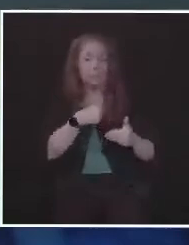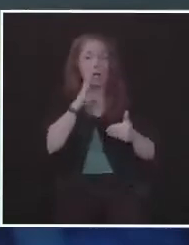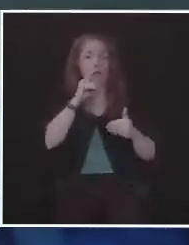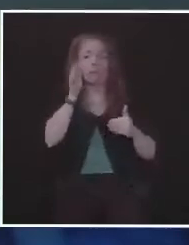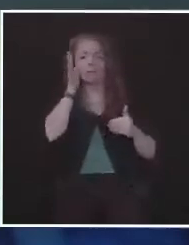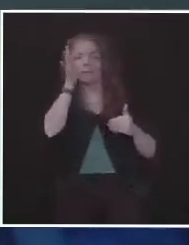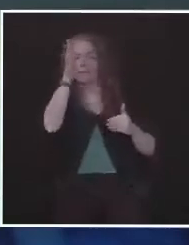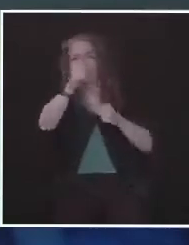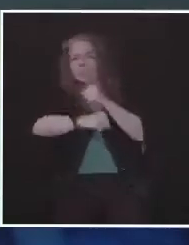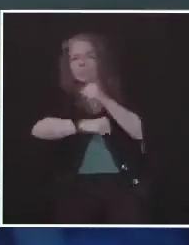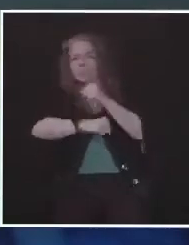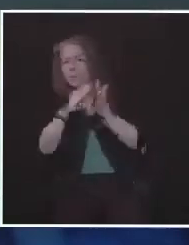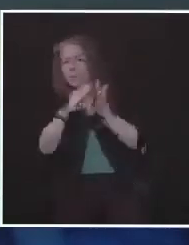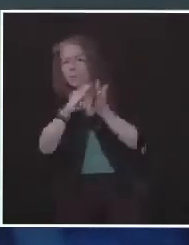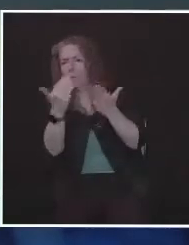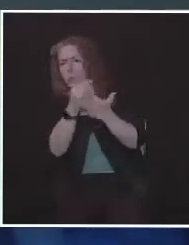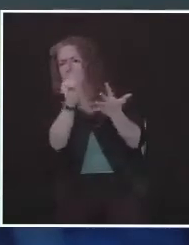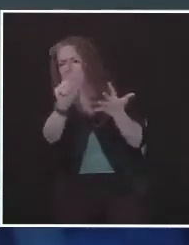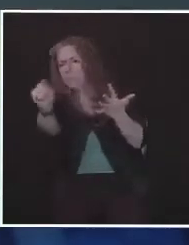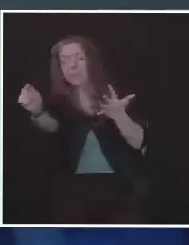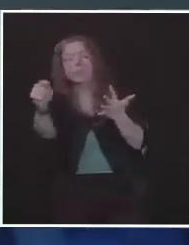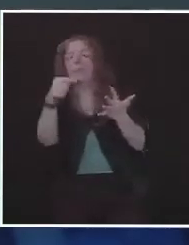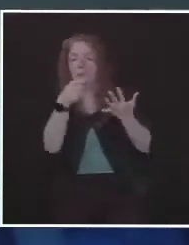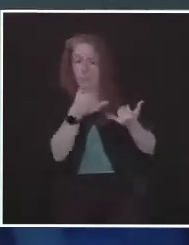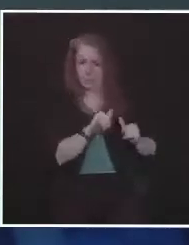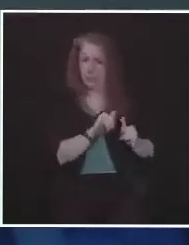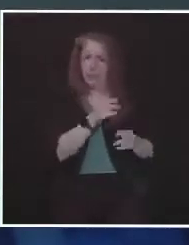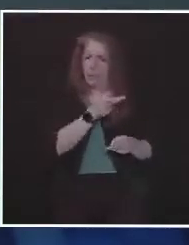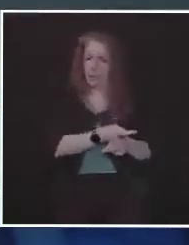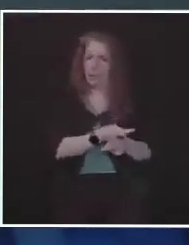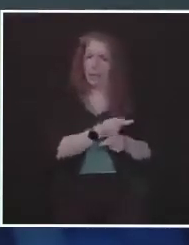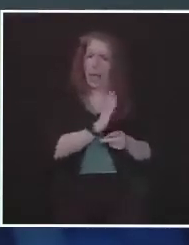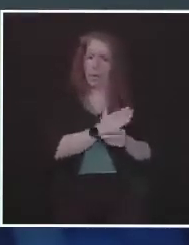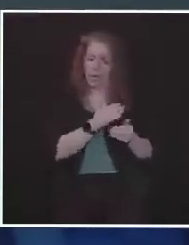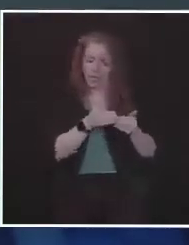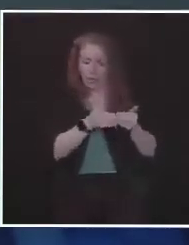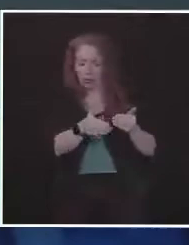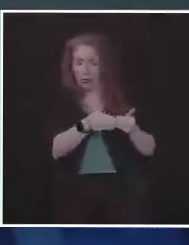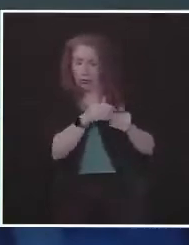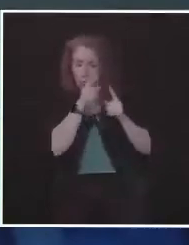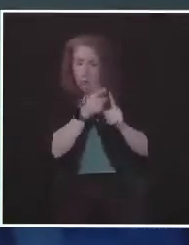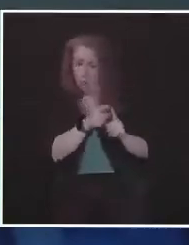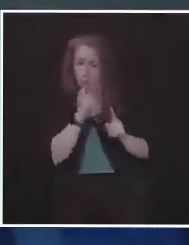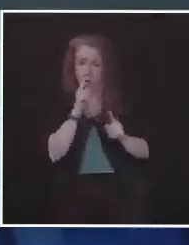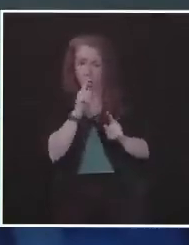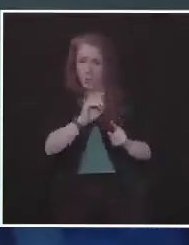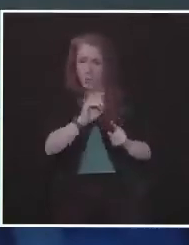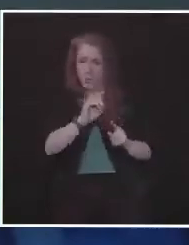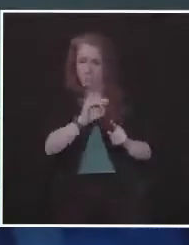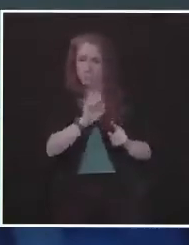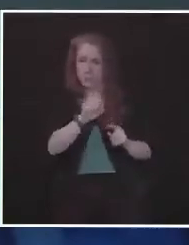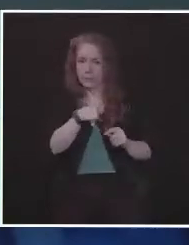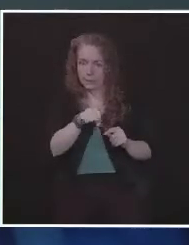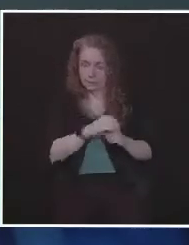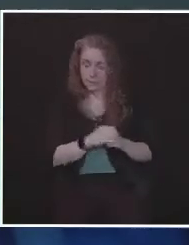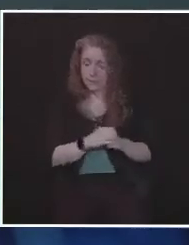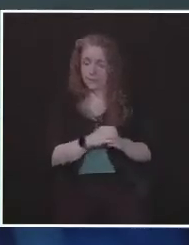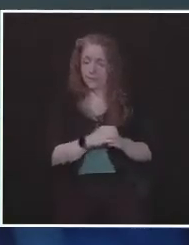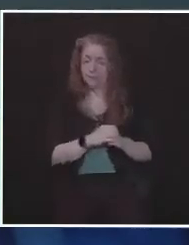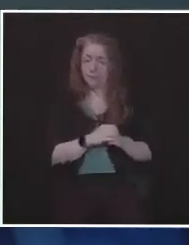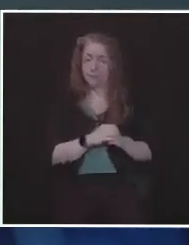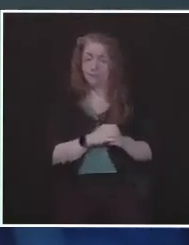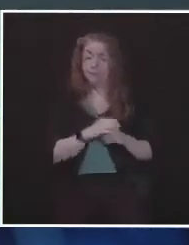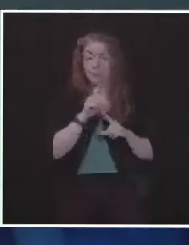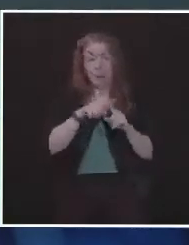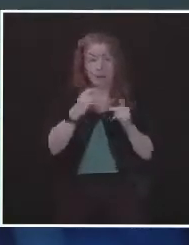our focus is near term and executing those missions. But at the same time, we now have the opportunity to continue refining